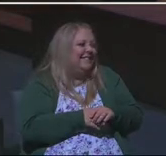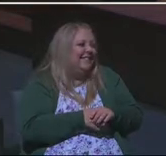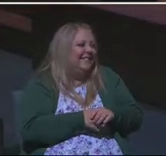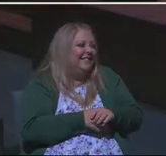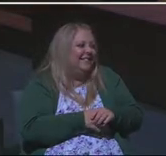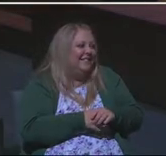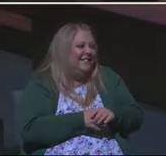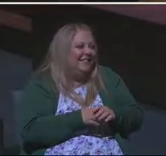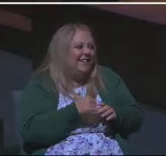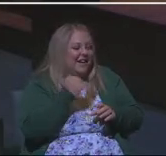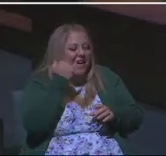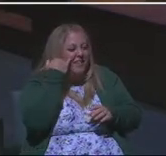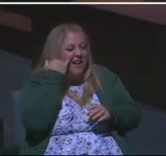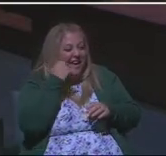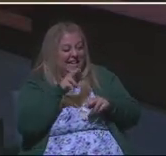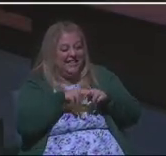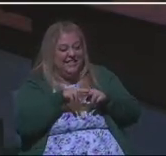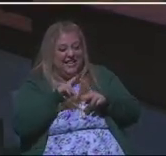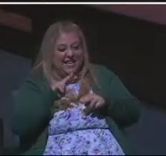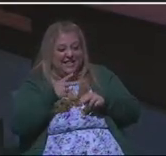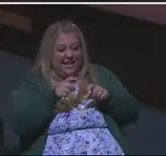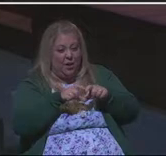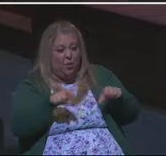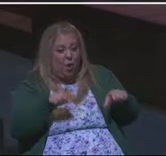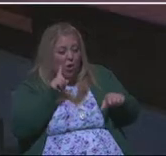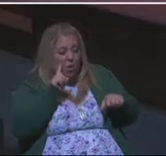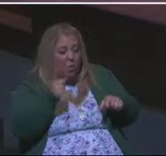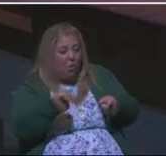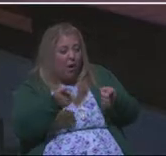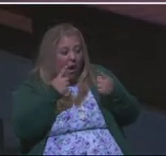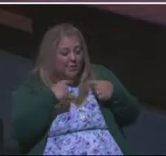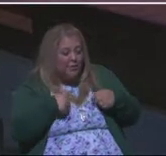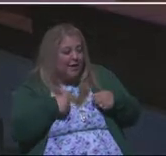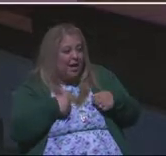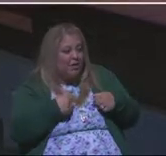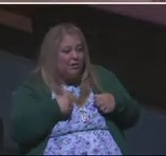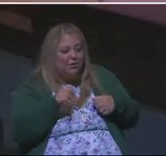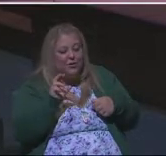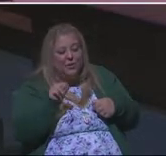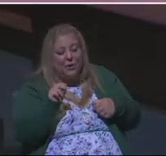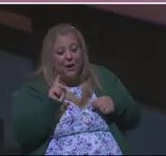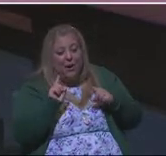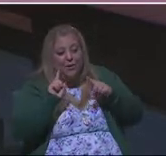She's like, if I get on the second row, you're going to come to me. I said, oh, no, I'm coming to you now wherever you are.